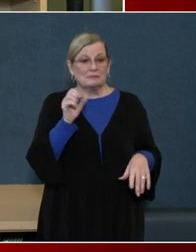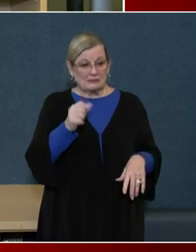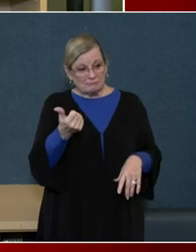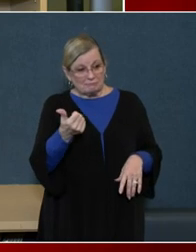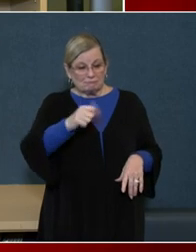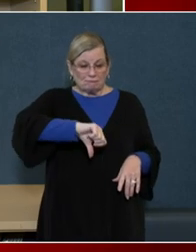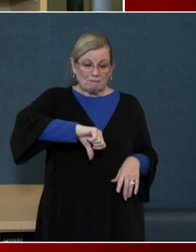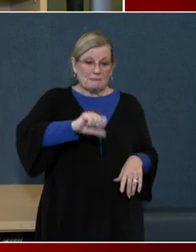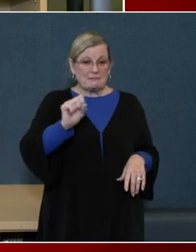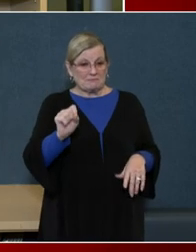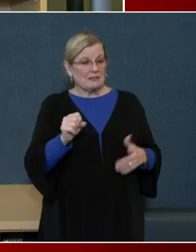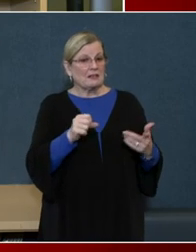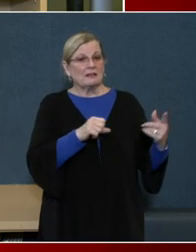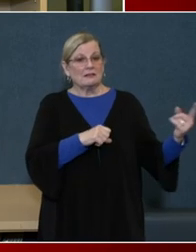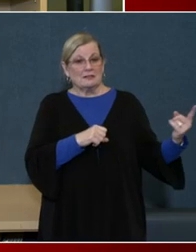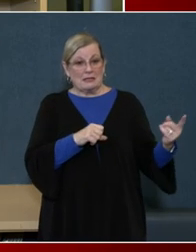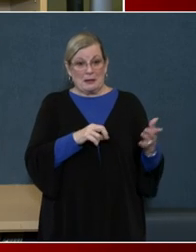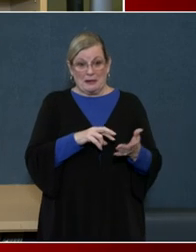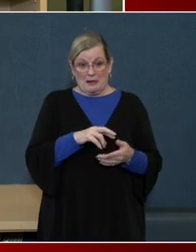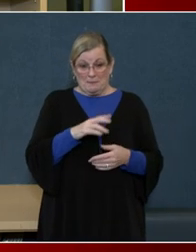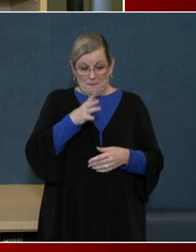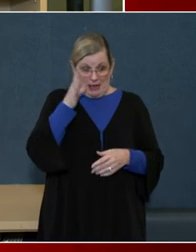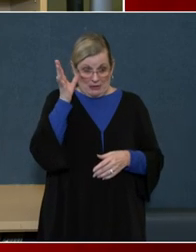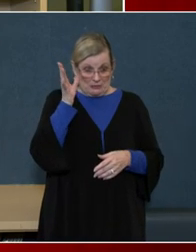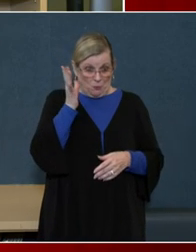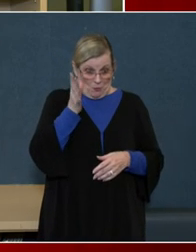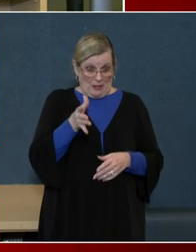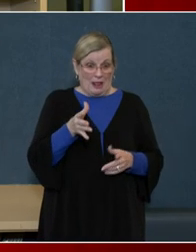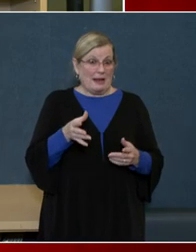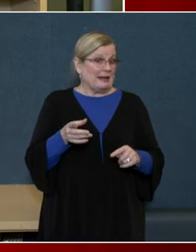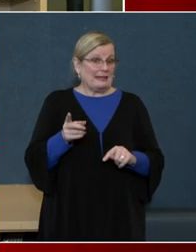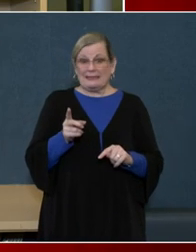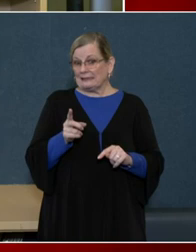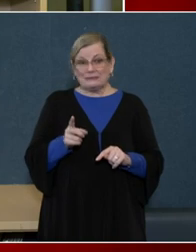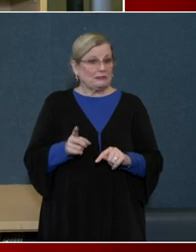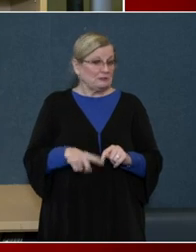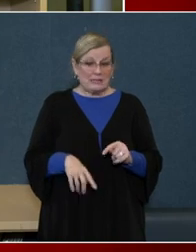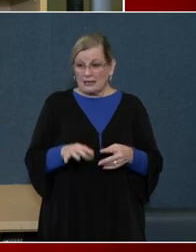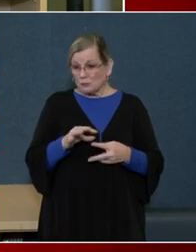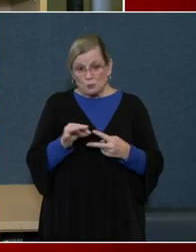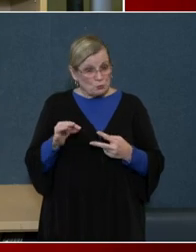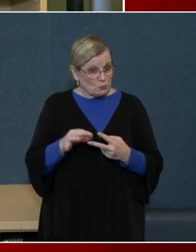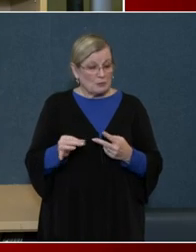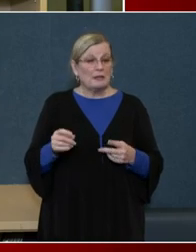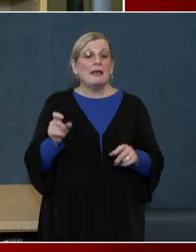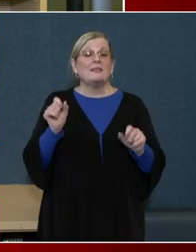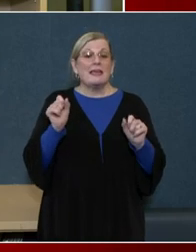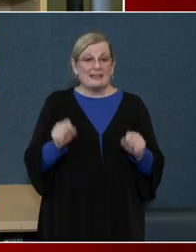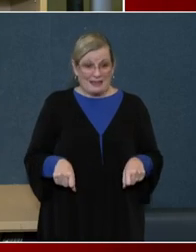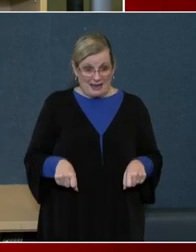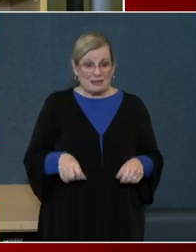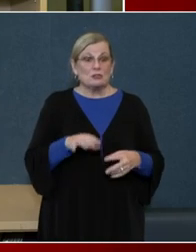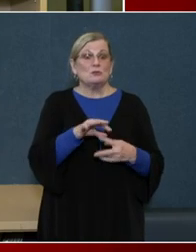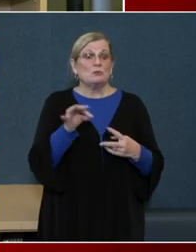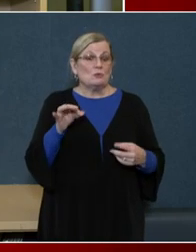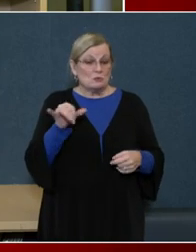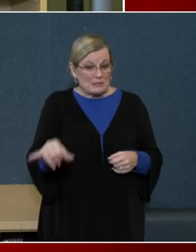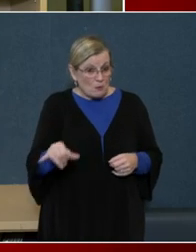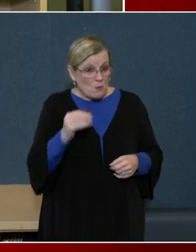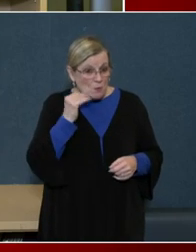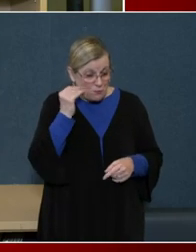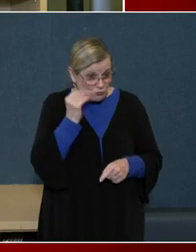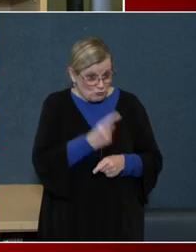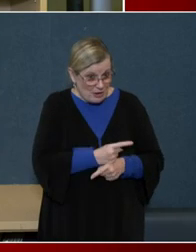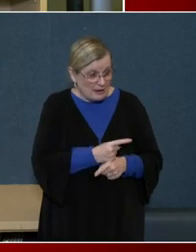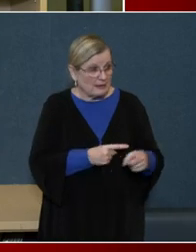would not have an option to choose between one of those two options. They can always choose in-home, correct? Yeah, so there, it's important to know,